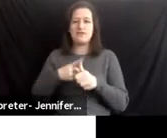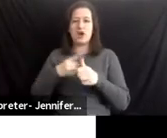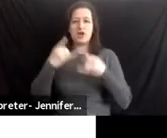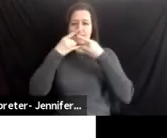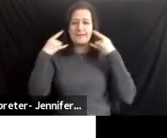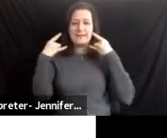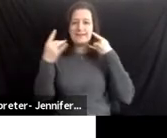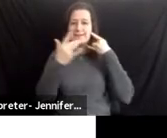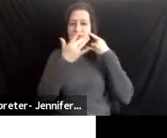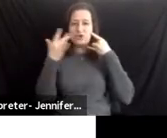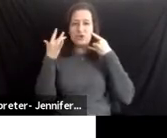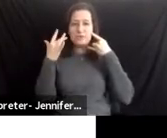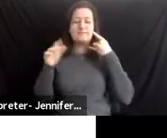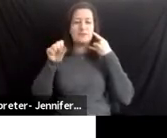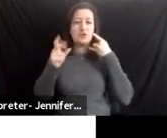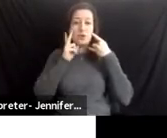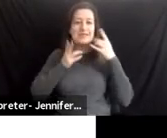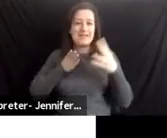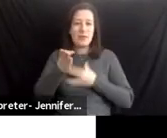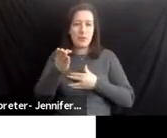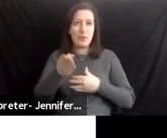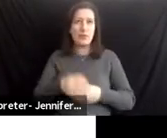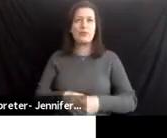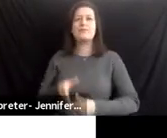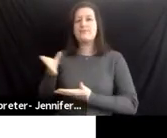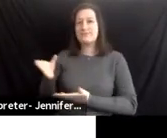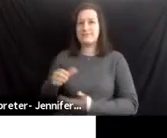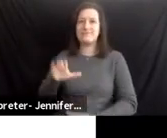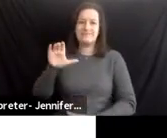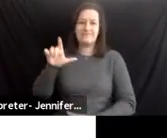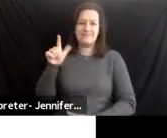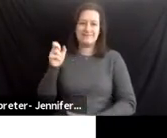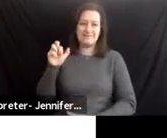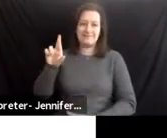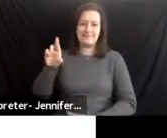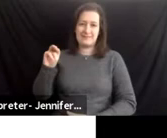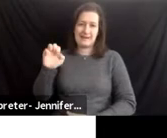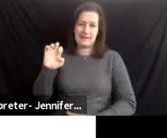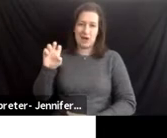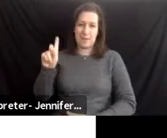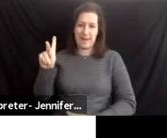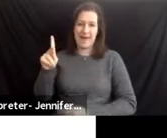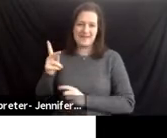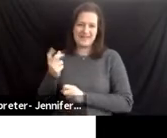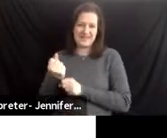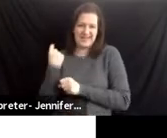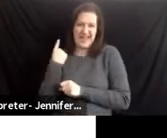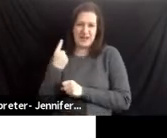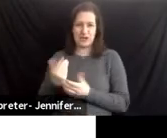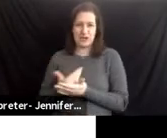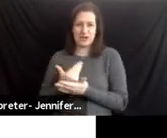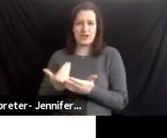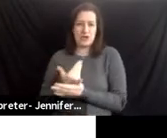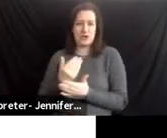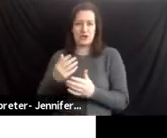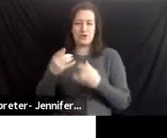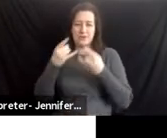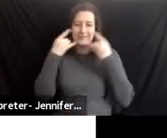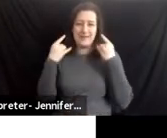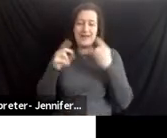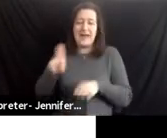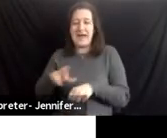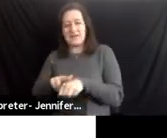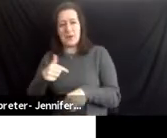Clear mask is a design that came out of this pandemic. And of course, I have my RIT